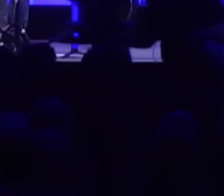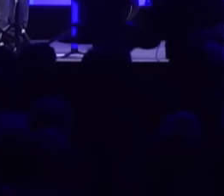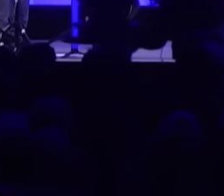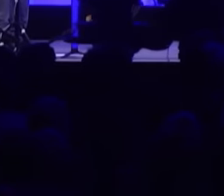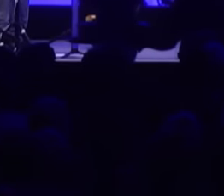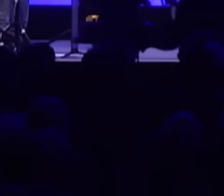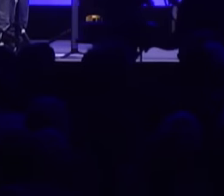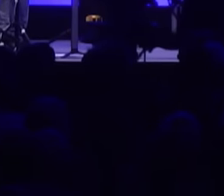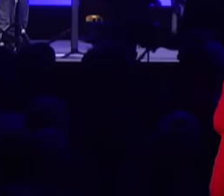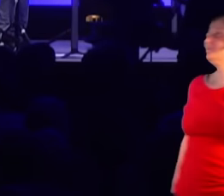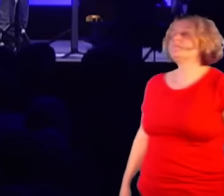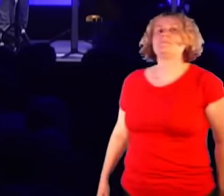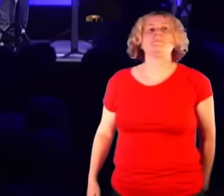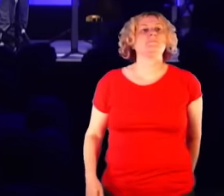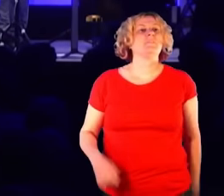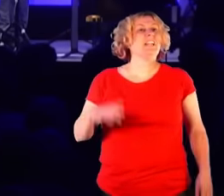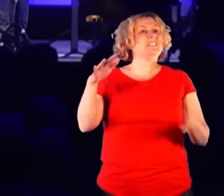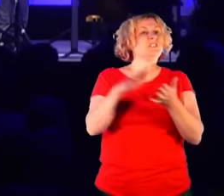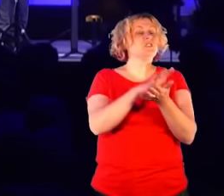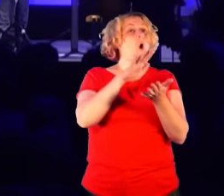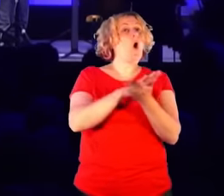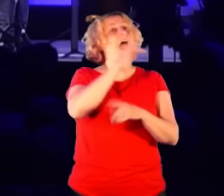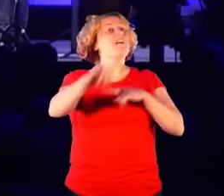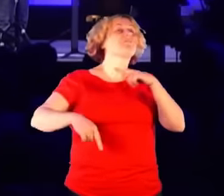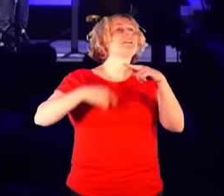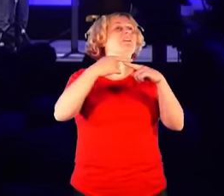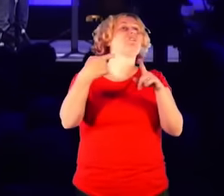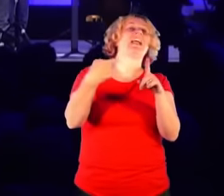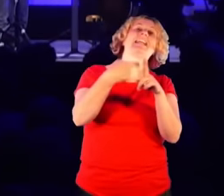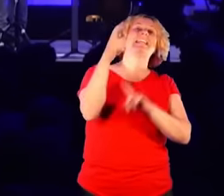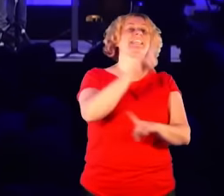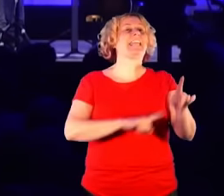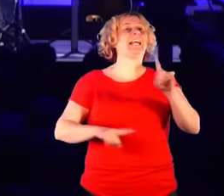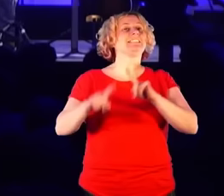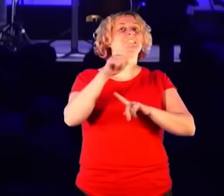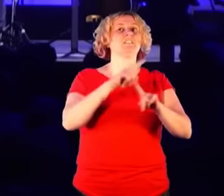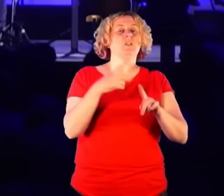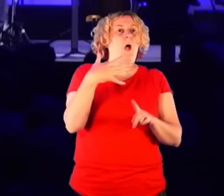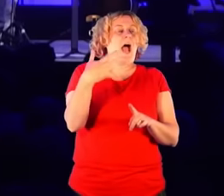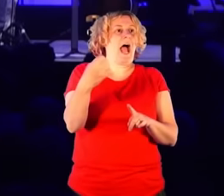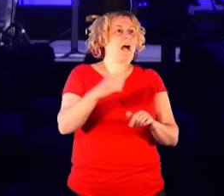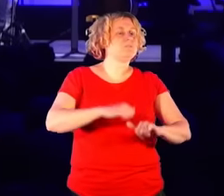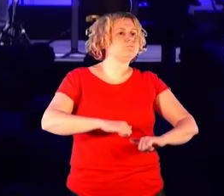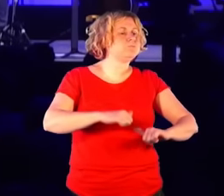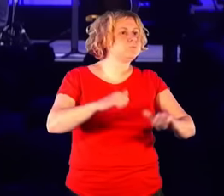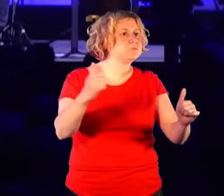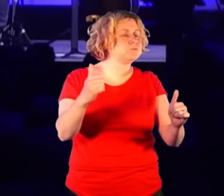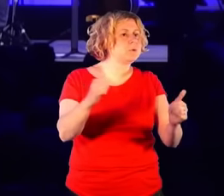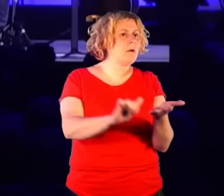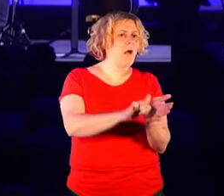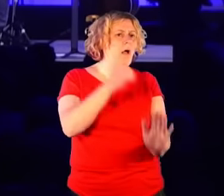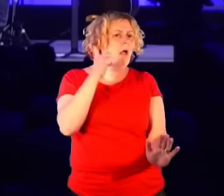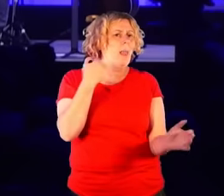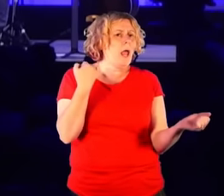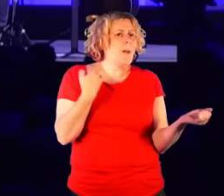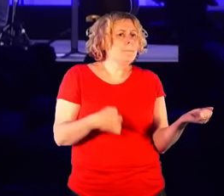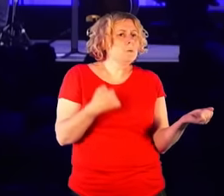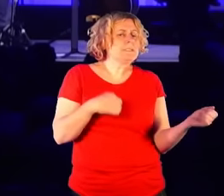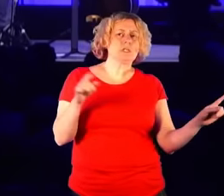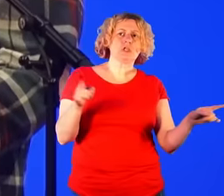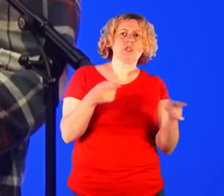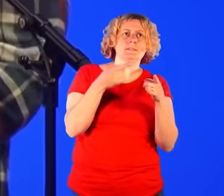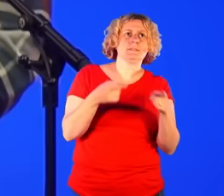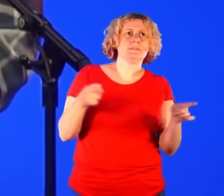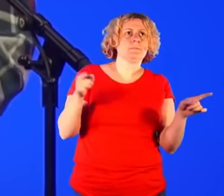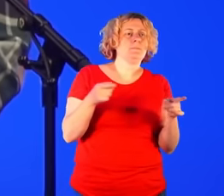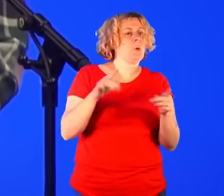Well, it is a joy each year at Keswick to be surrounded by great musicians who serve alongside us here in the band. Let me